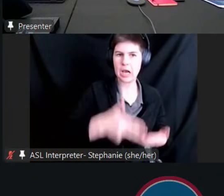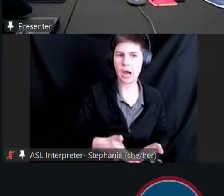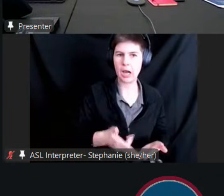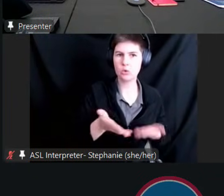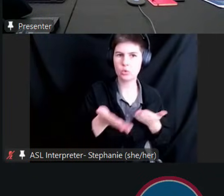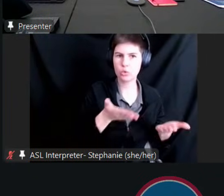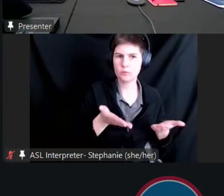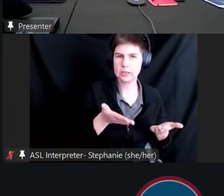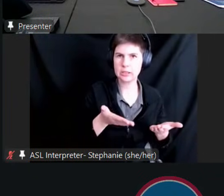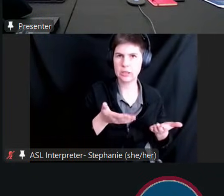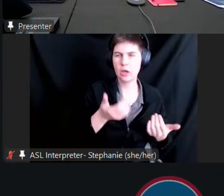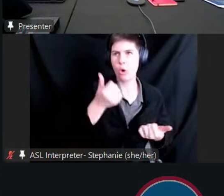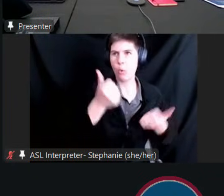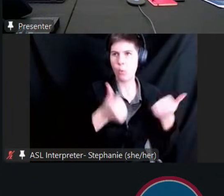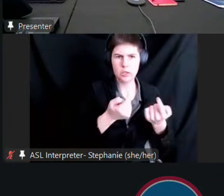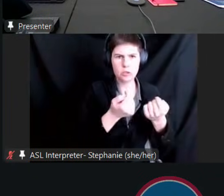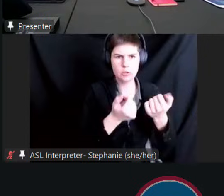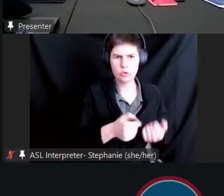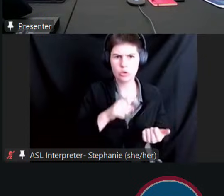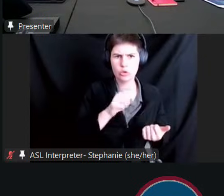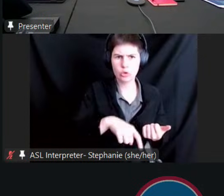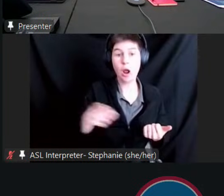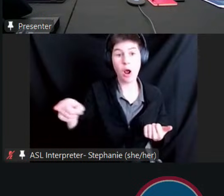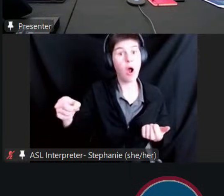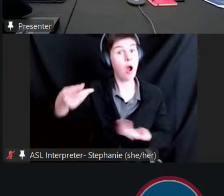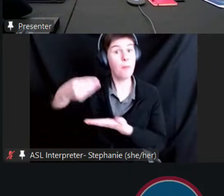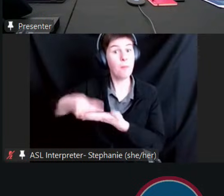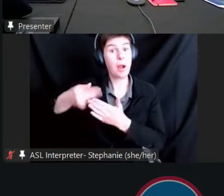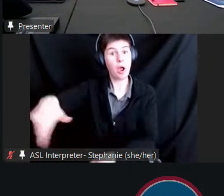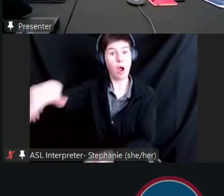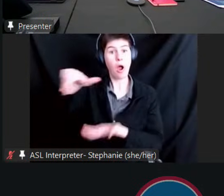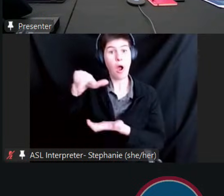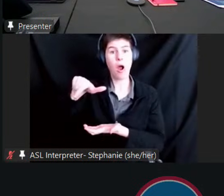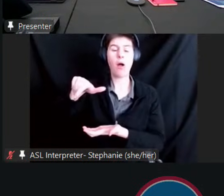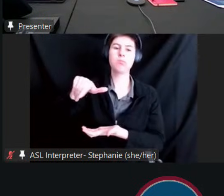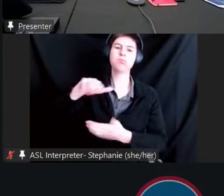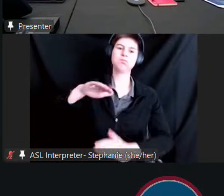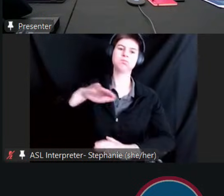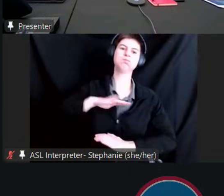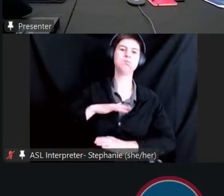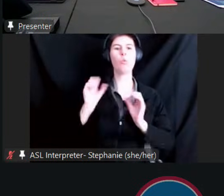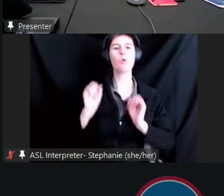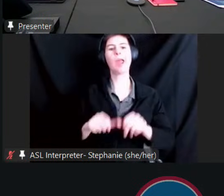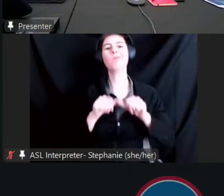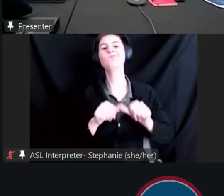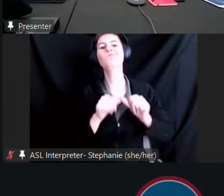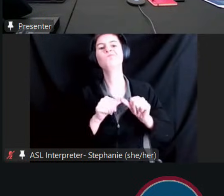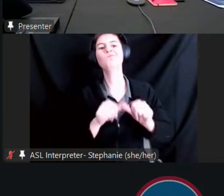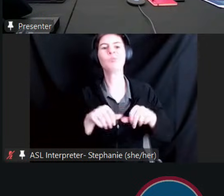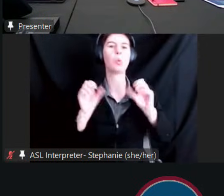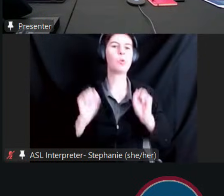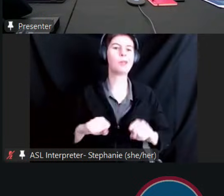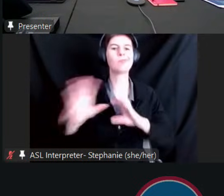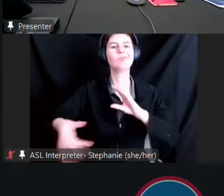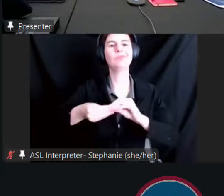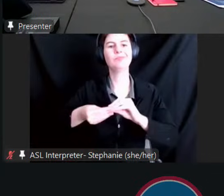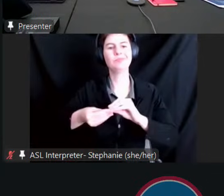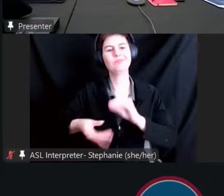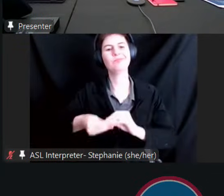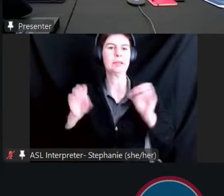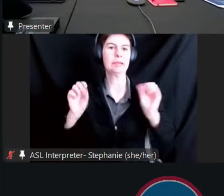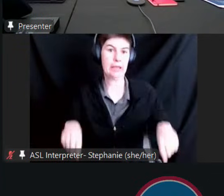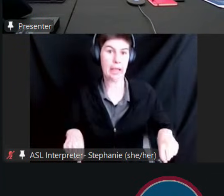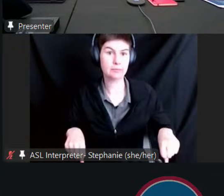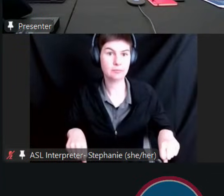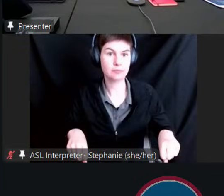sense to remove things from? Now we can say, oh, we have, the funding to do what we're doing and more. So, where could we really,